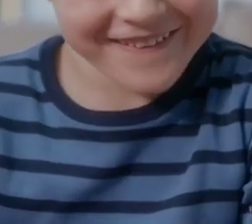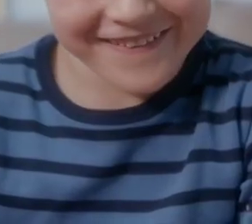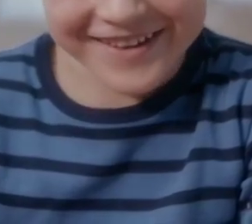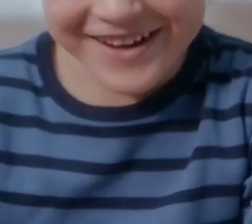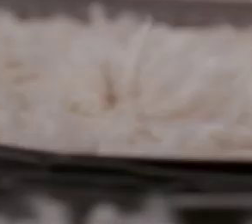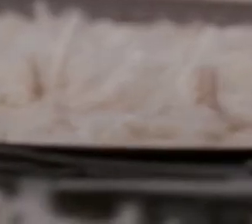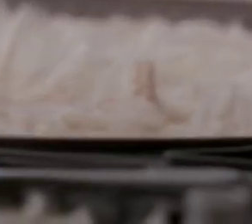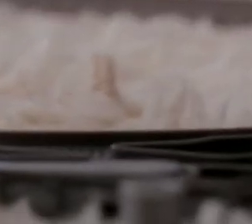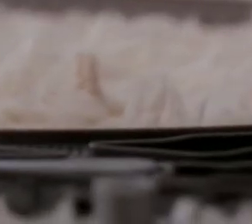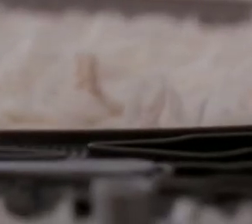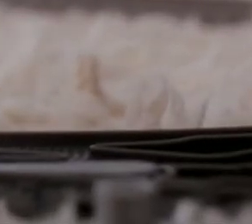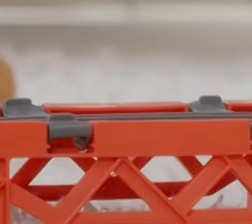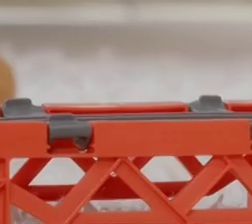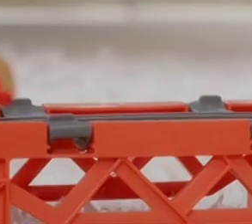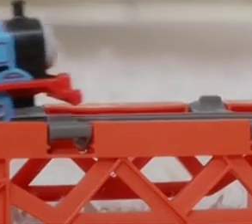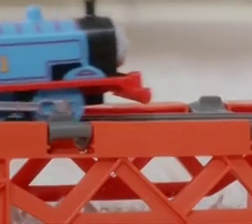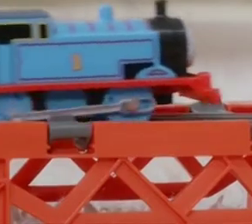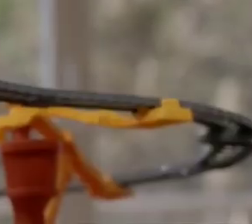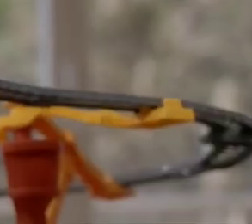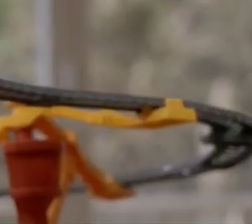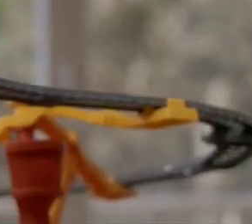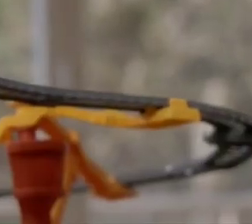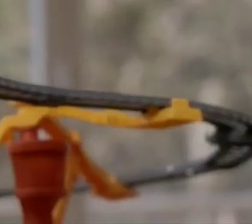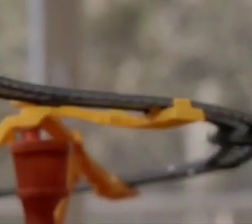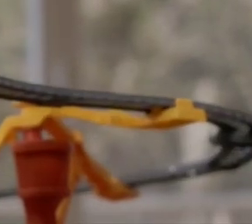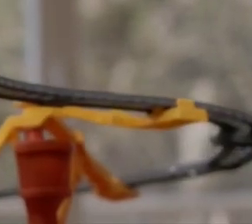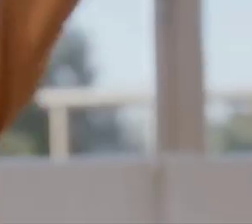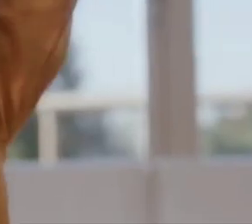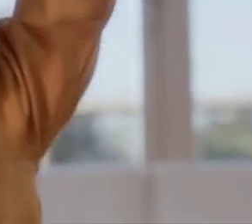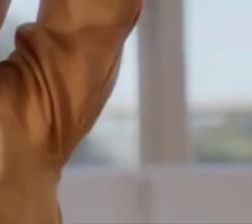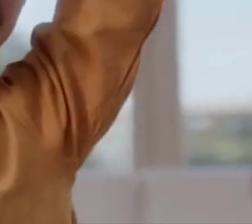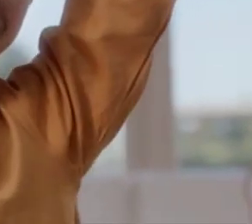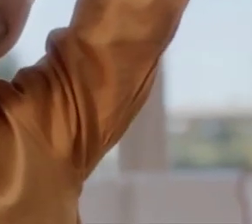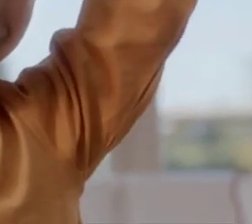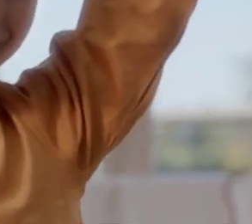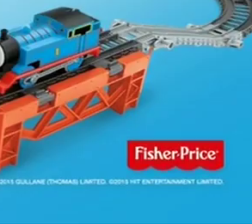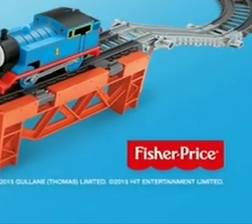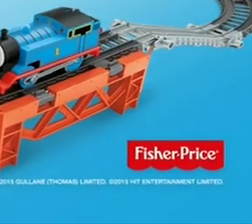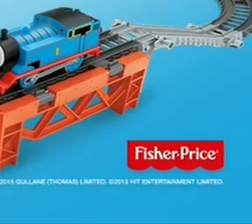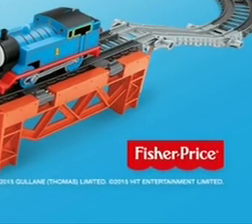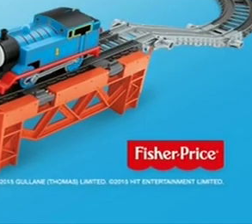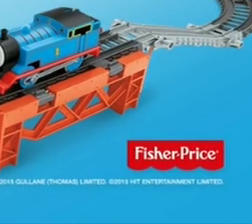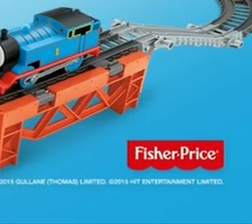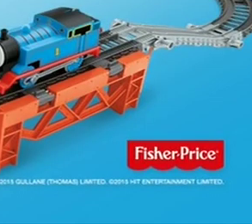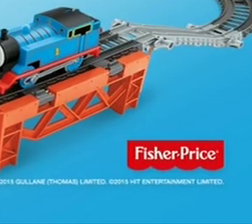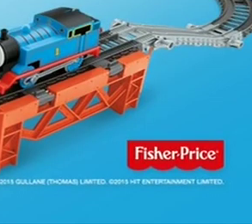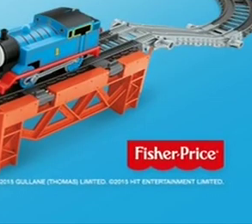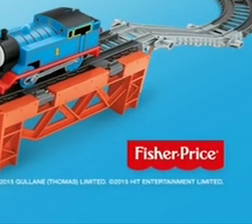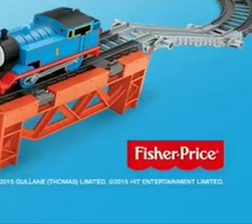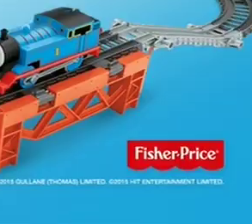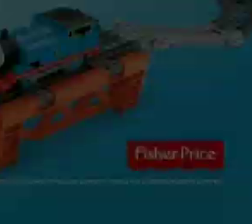All aboard for endless fun and non-stop adventures. Milkshake, brought to you by Thomas and Friends.